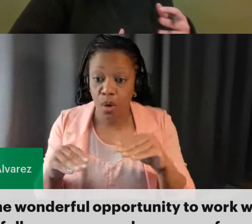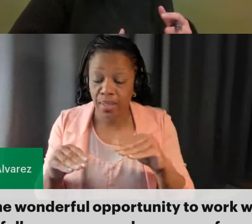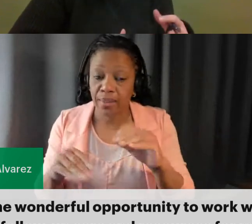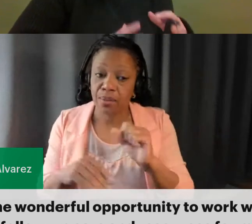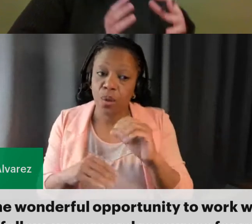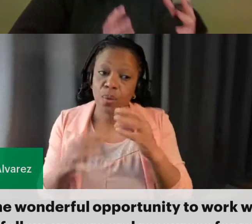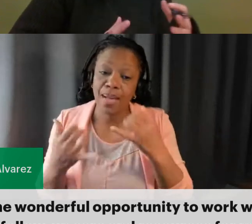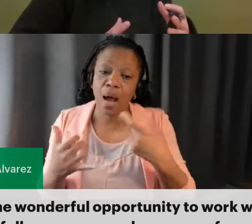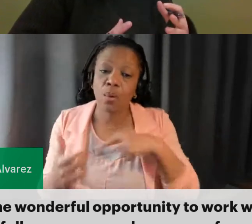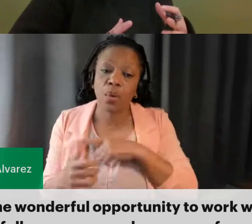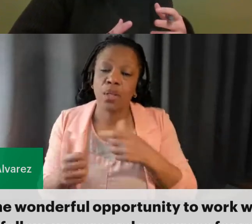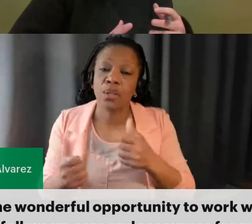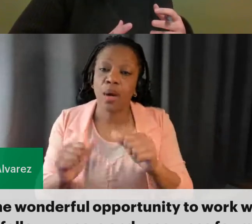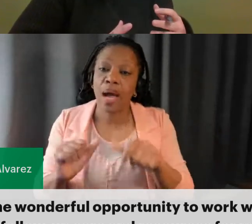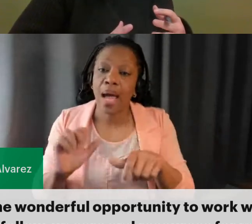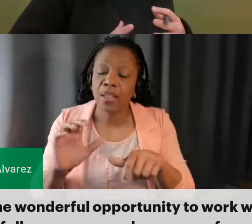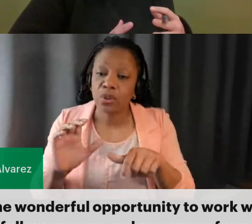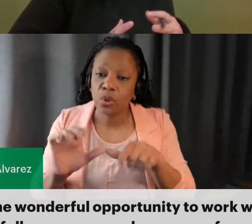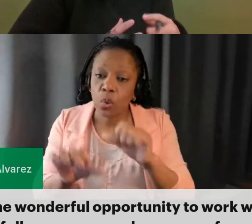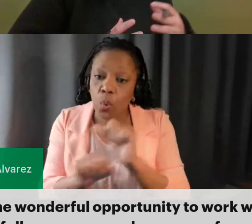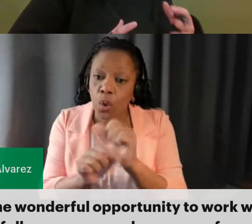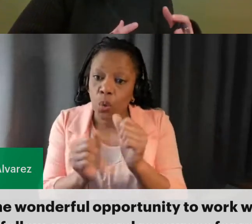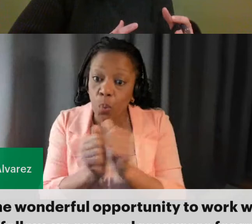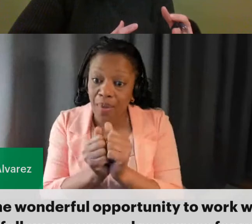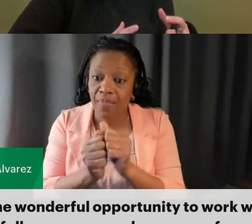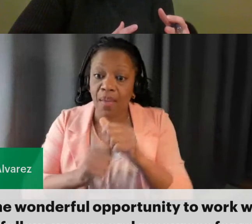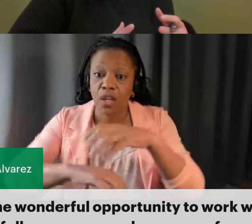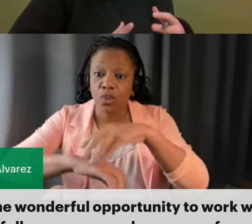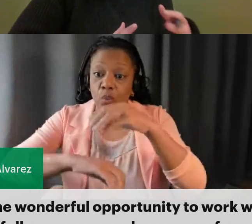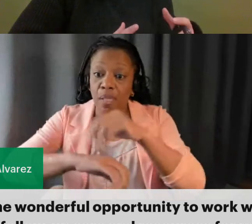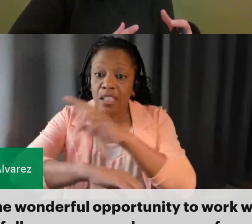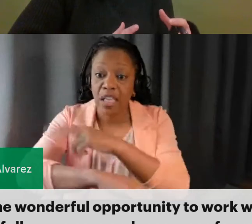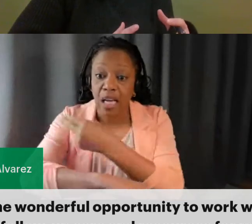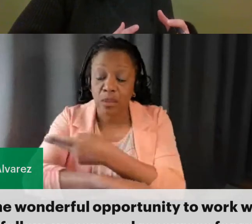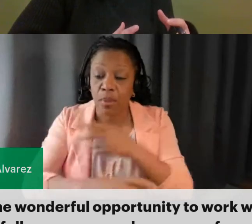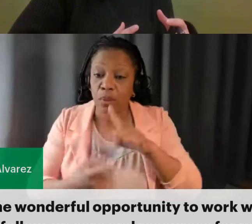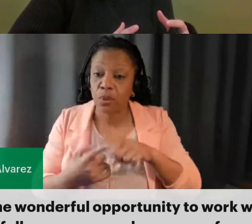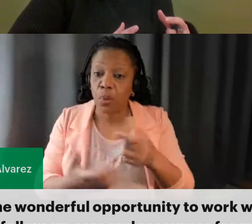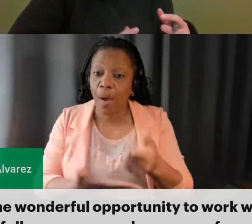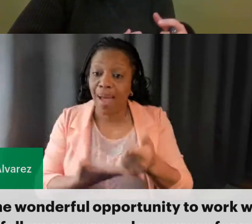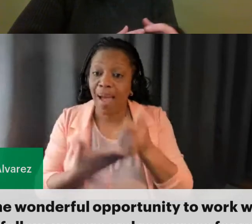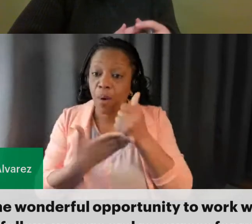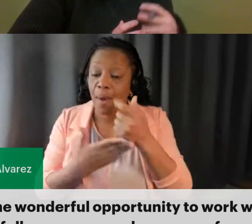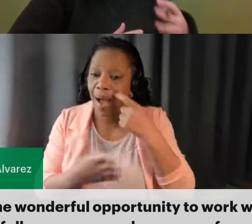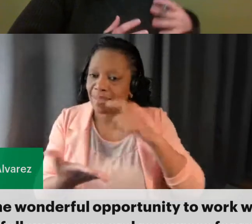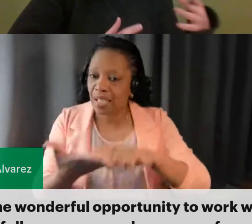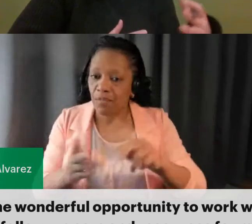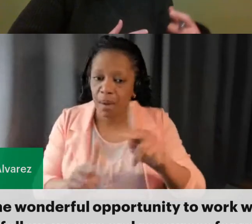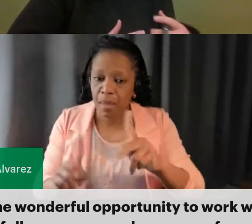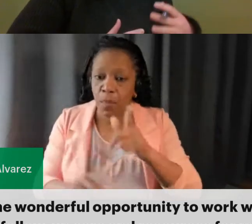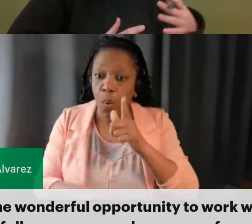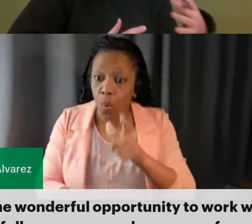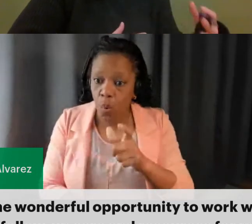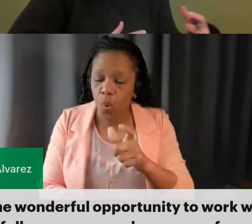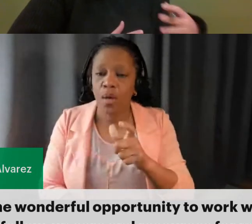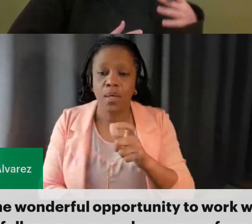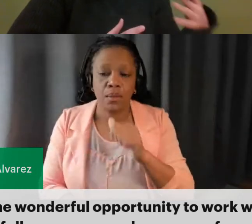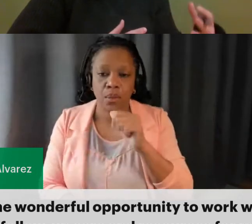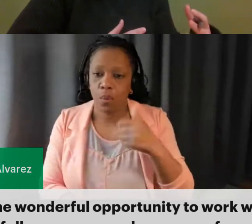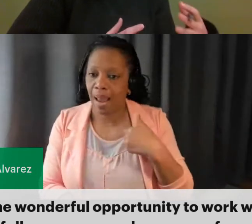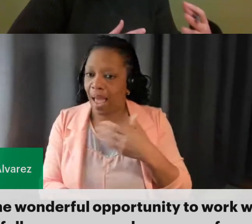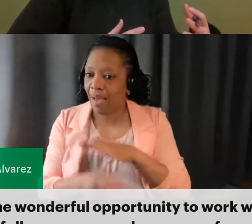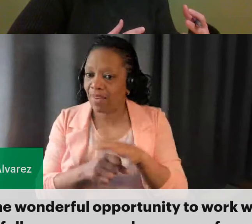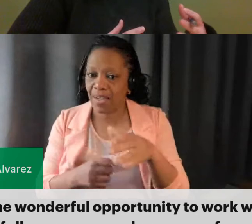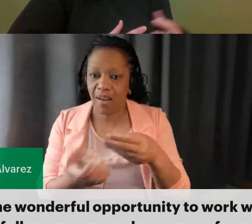the Food Connections department at Swedish to help identify folks who are facing food insecurity, who are also there because they are